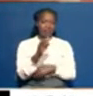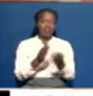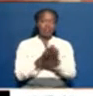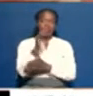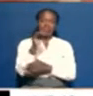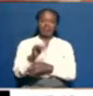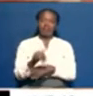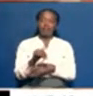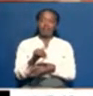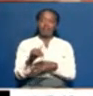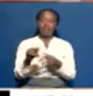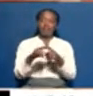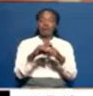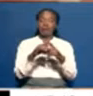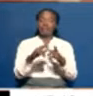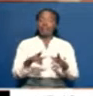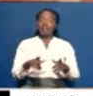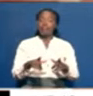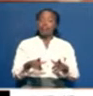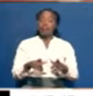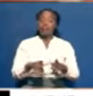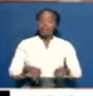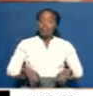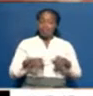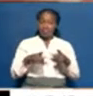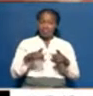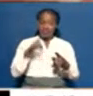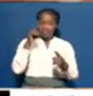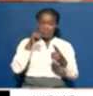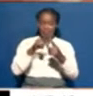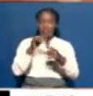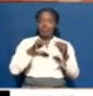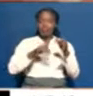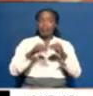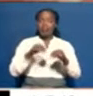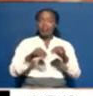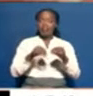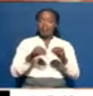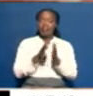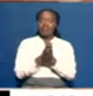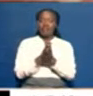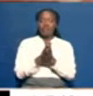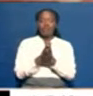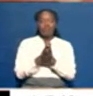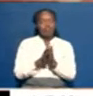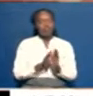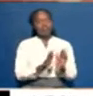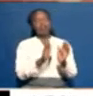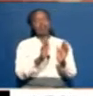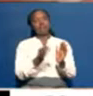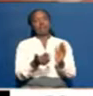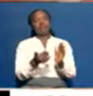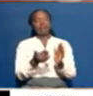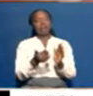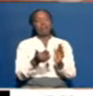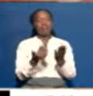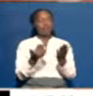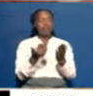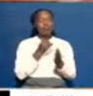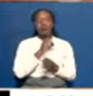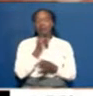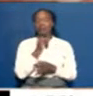processes leading to the general election is tamper-proof to avoid any litigation. Justice Koome said the